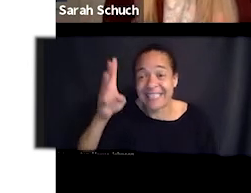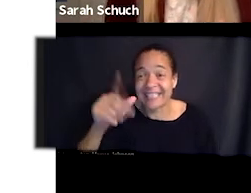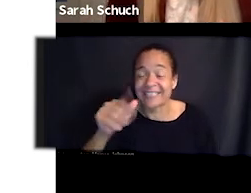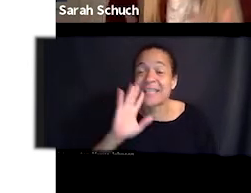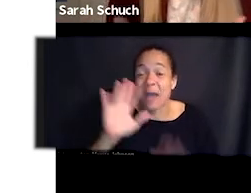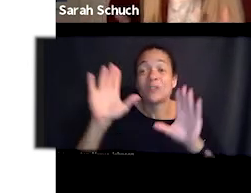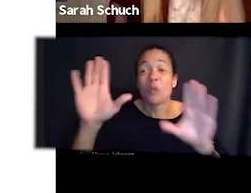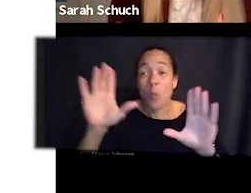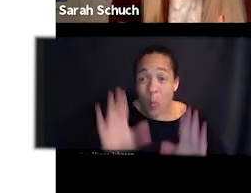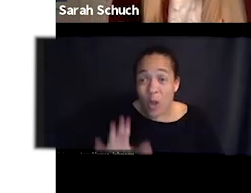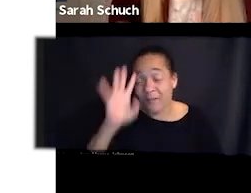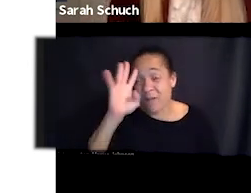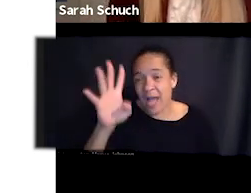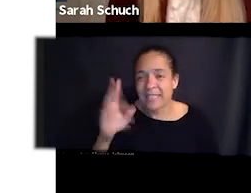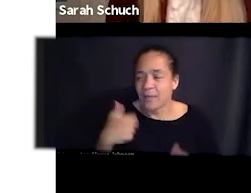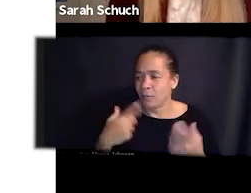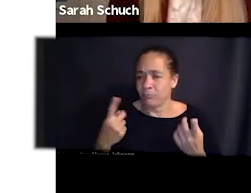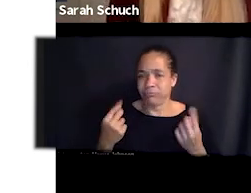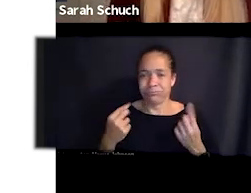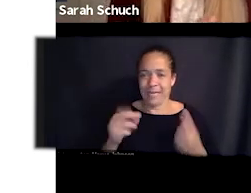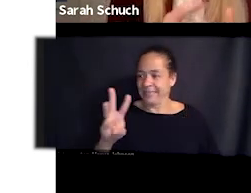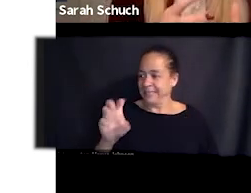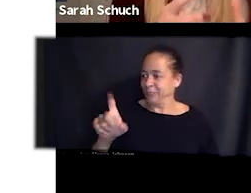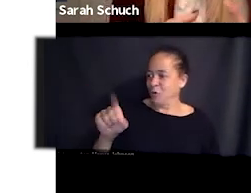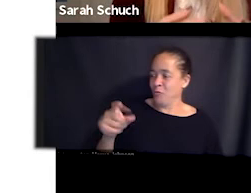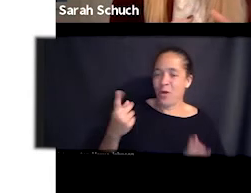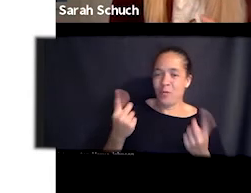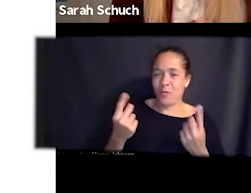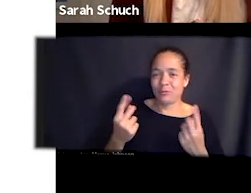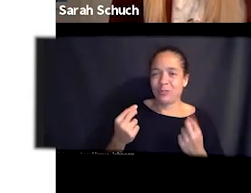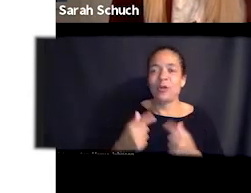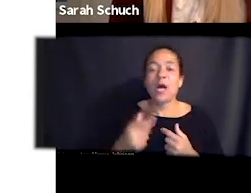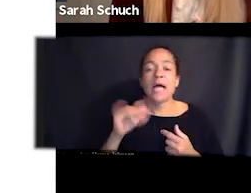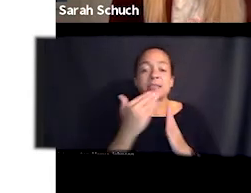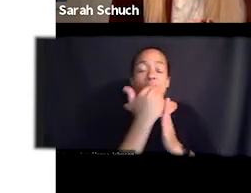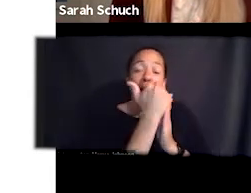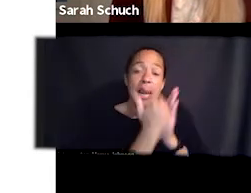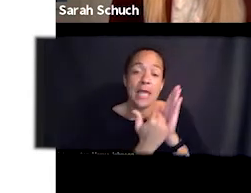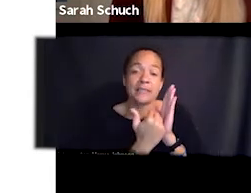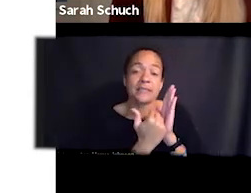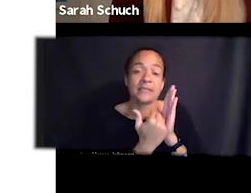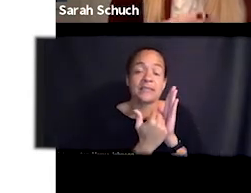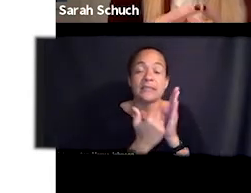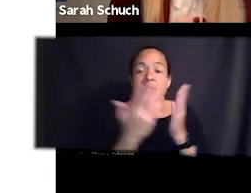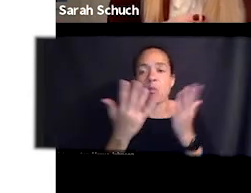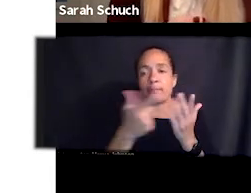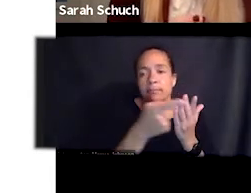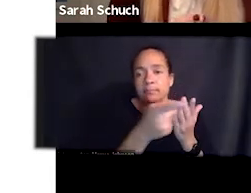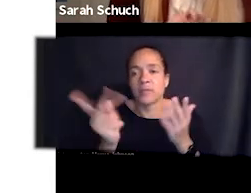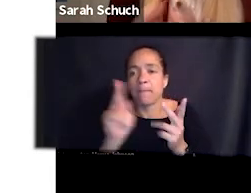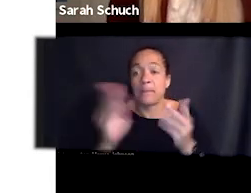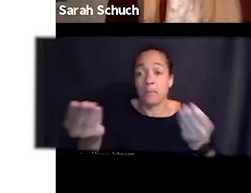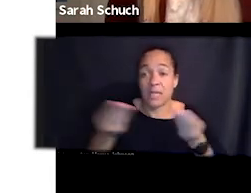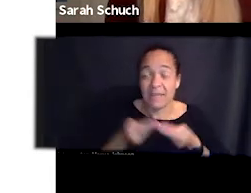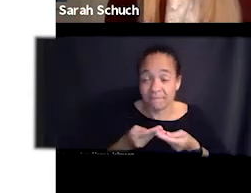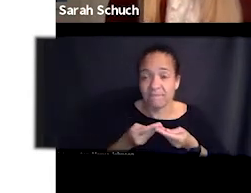we do now with all these ideas? We were able to take that list of what residents gave us and